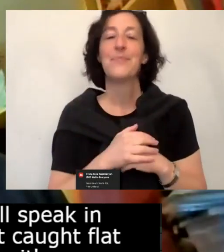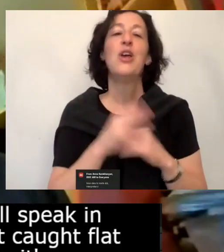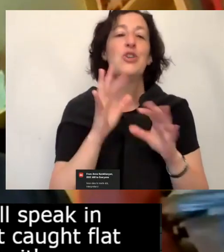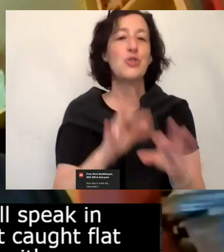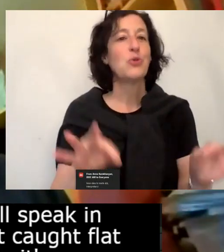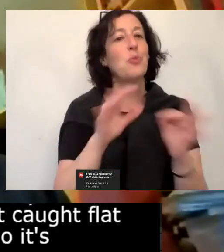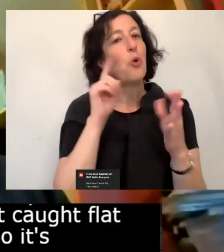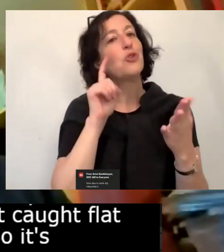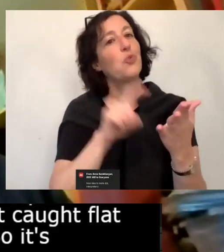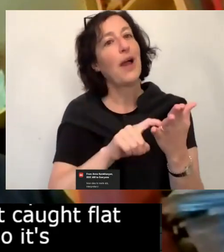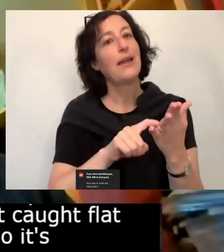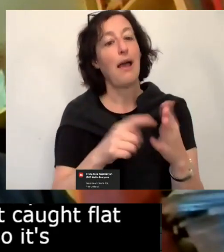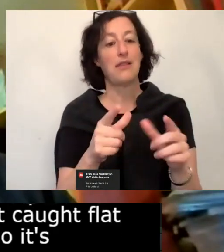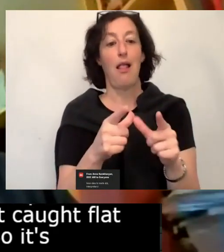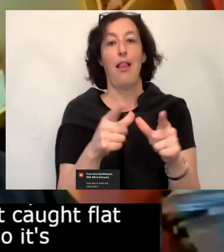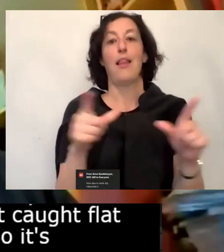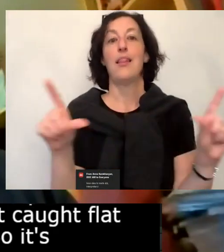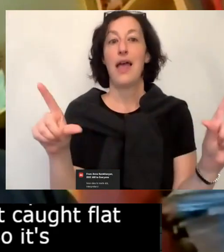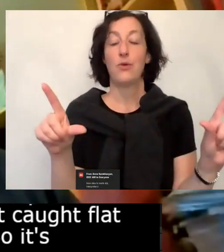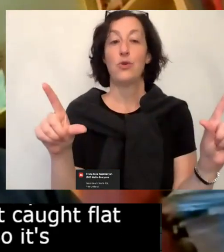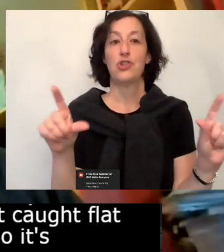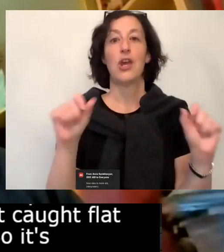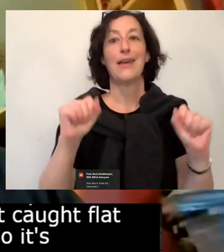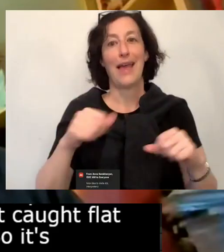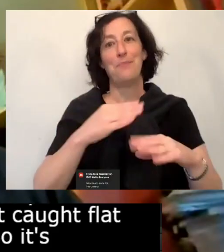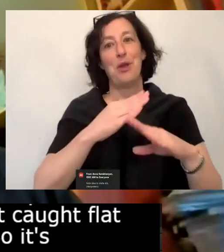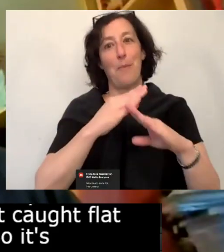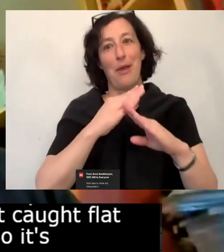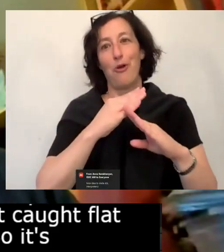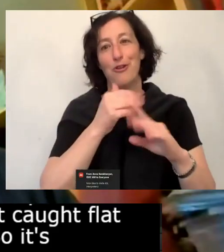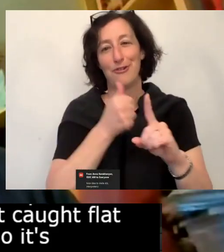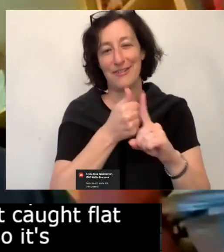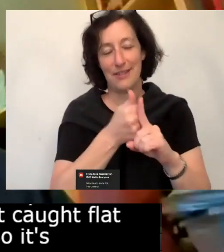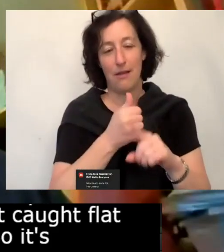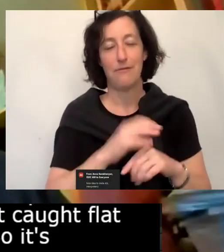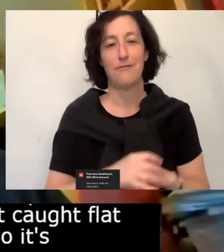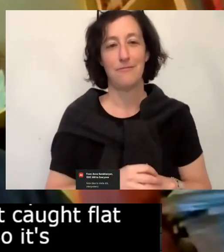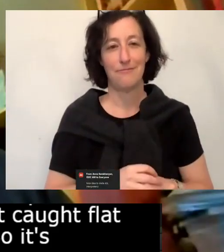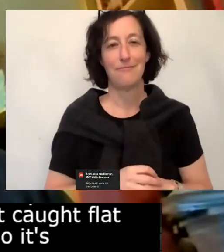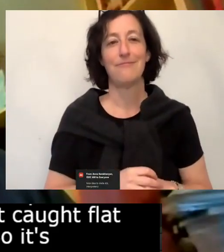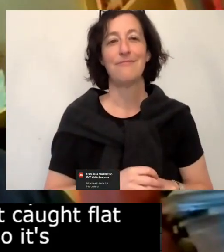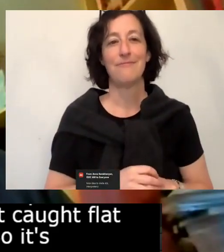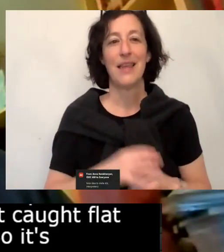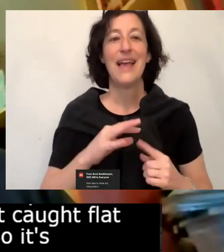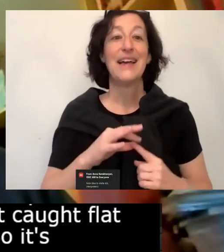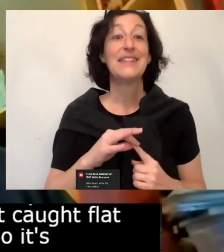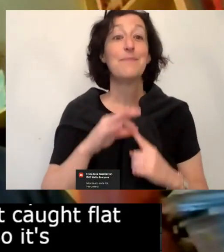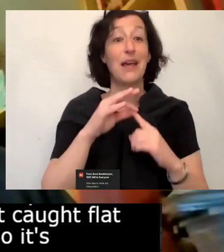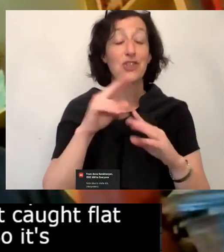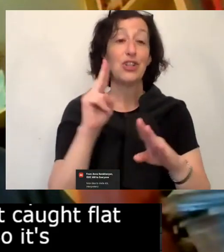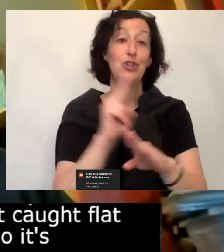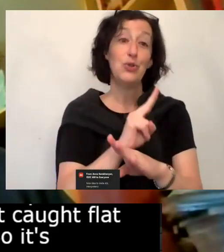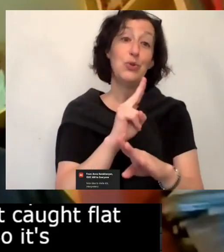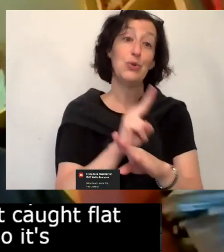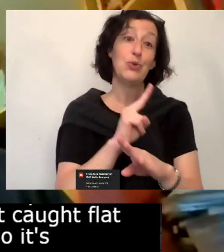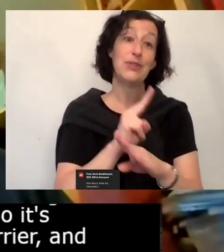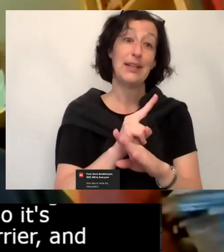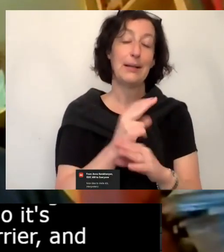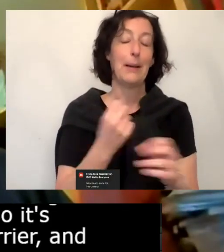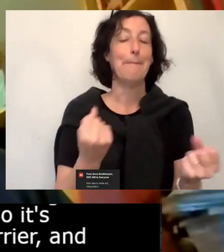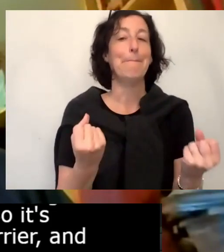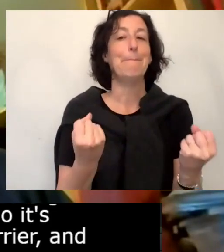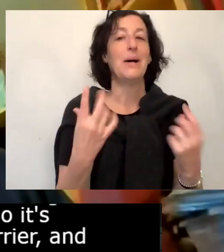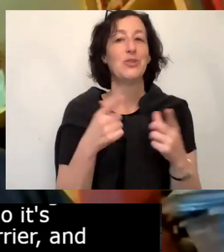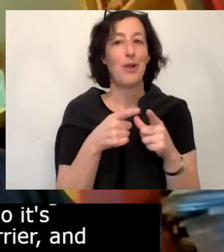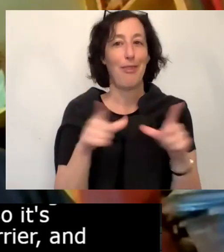that language can be a barrier, and especially the use of multiple